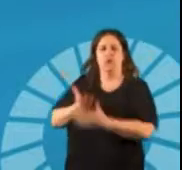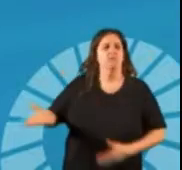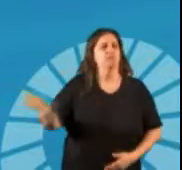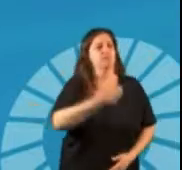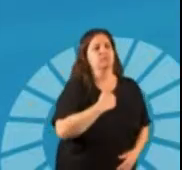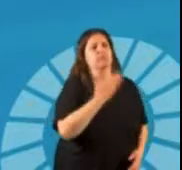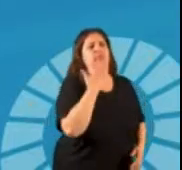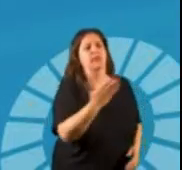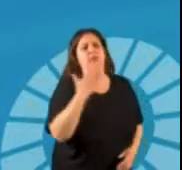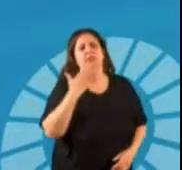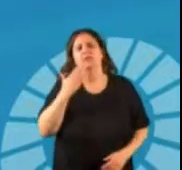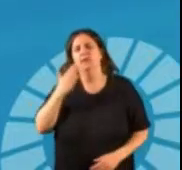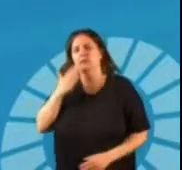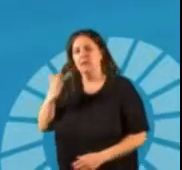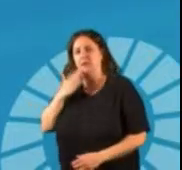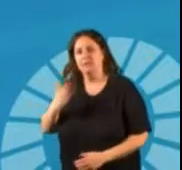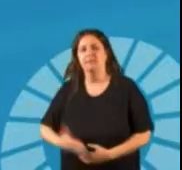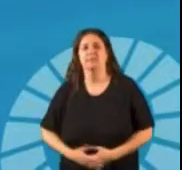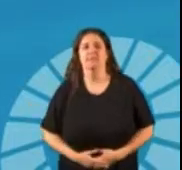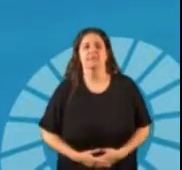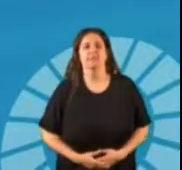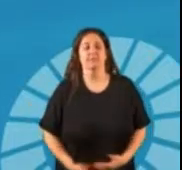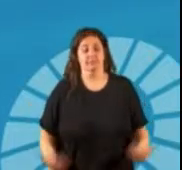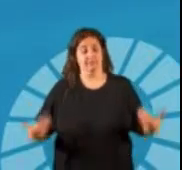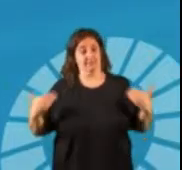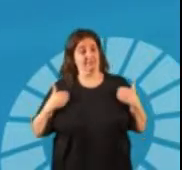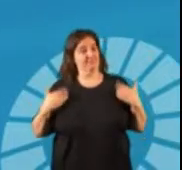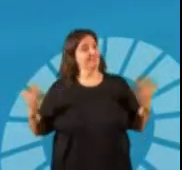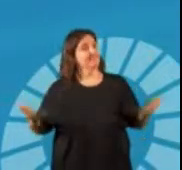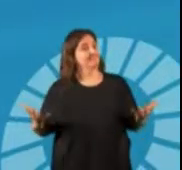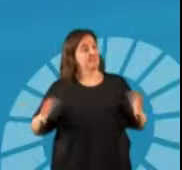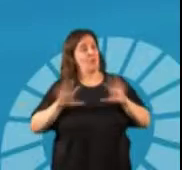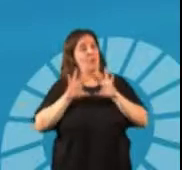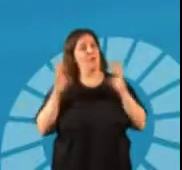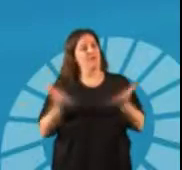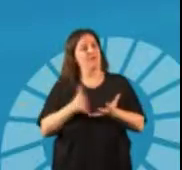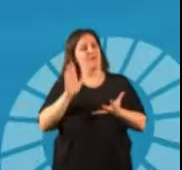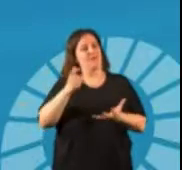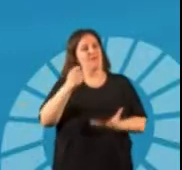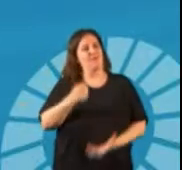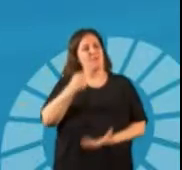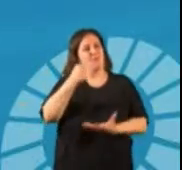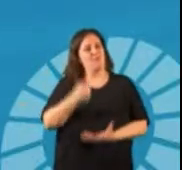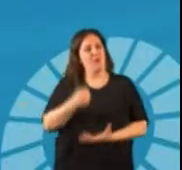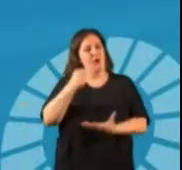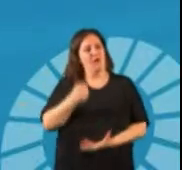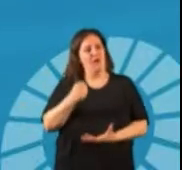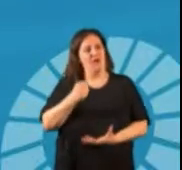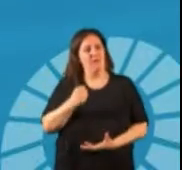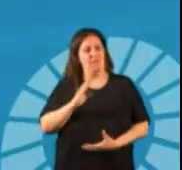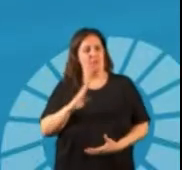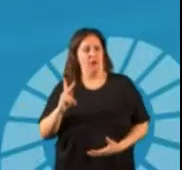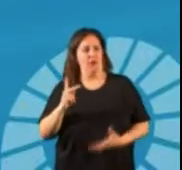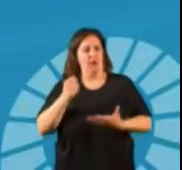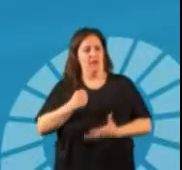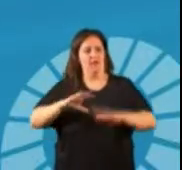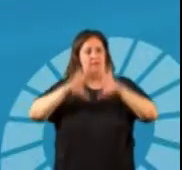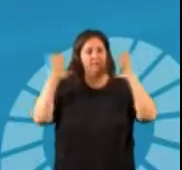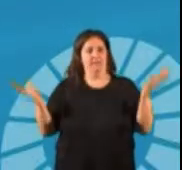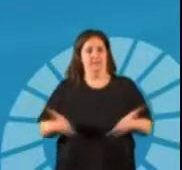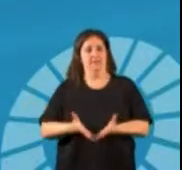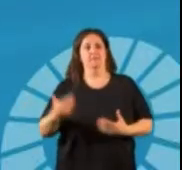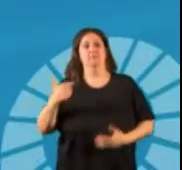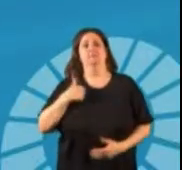His Excellency President Macron, the Government of Mexico, and UN Women for organizing this amazing forum at this